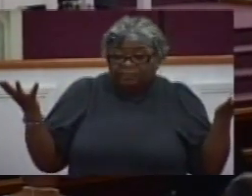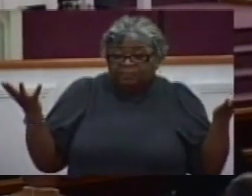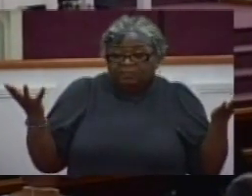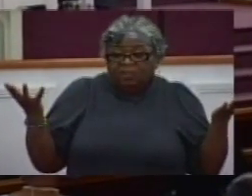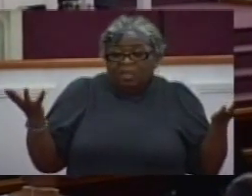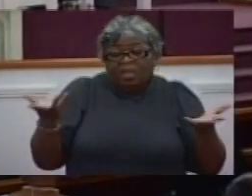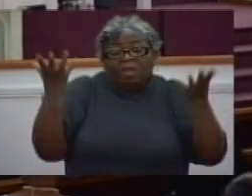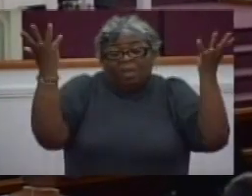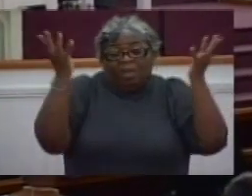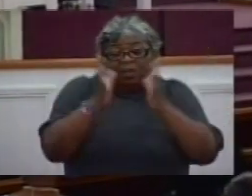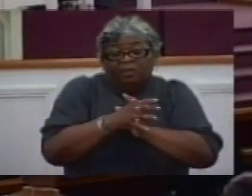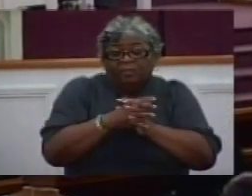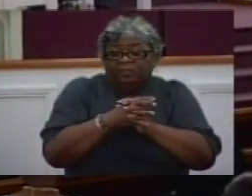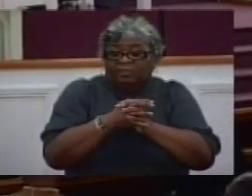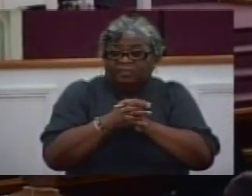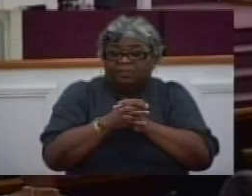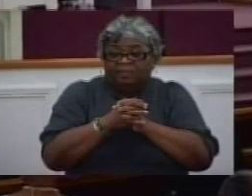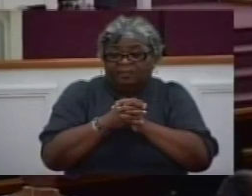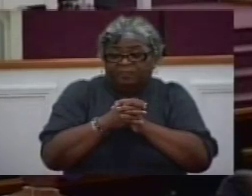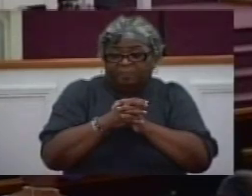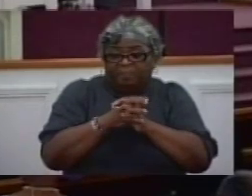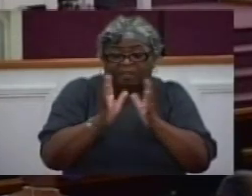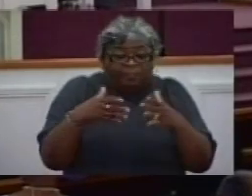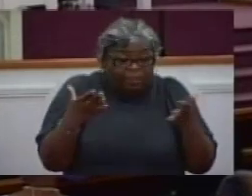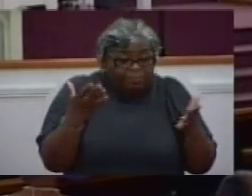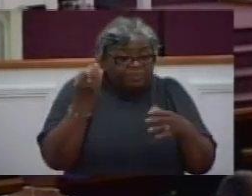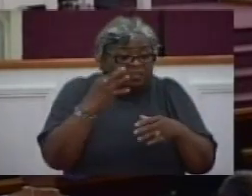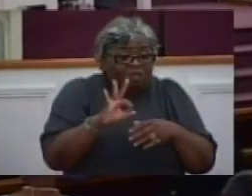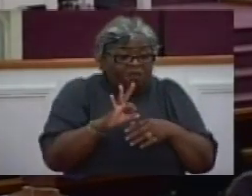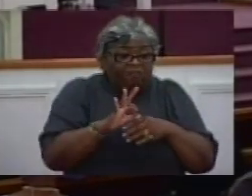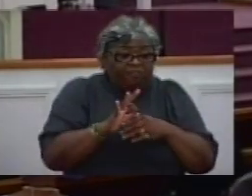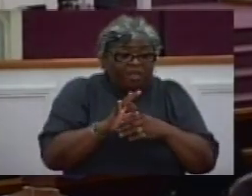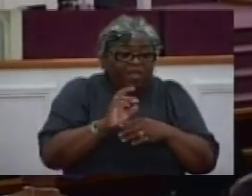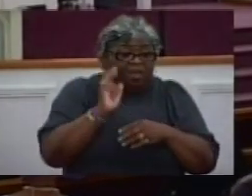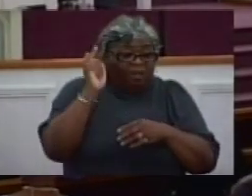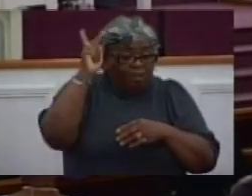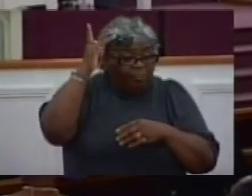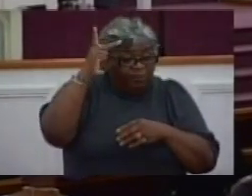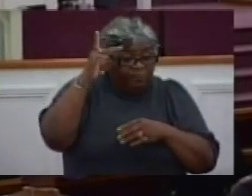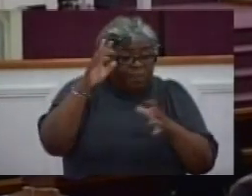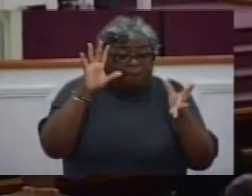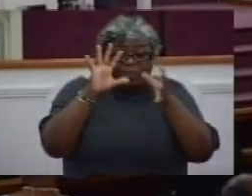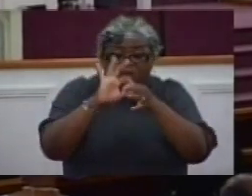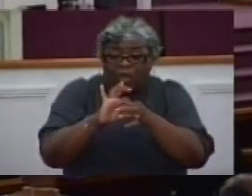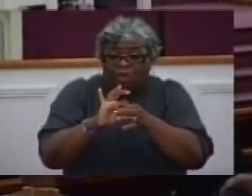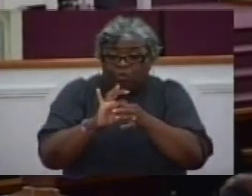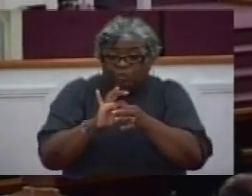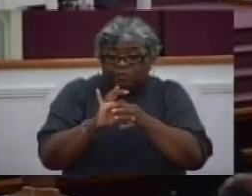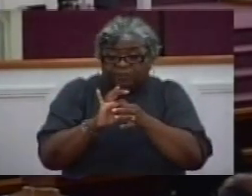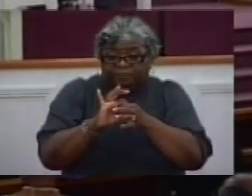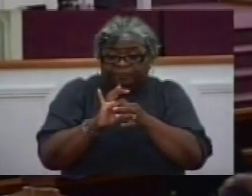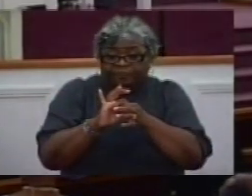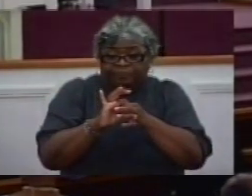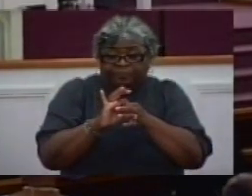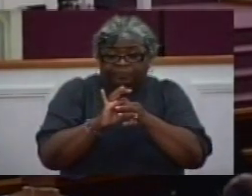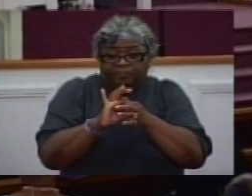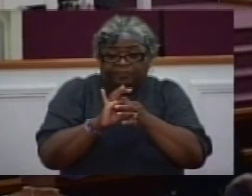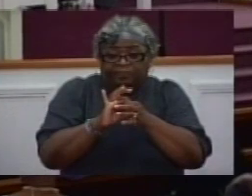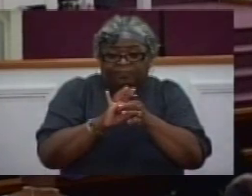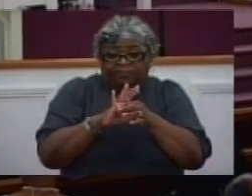refer to a property or a privilege of belonging exclusively